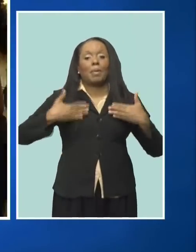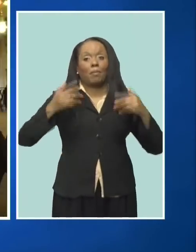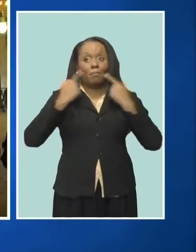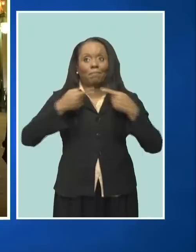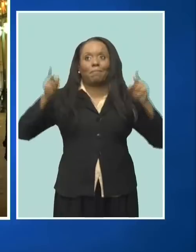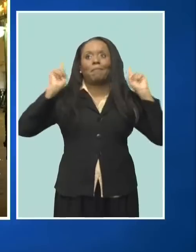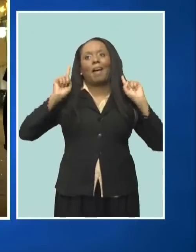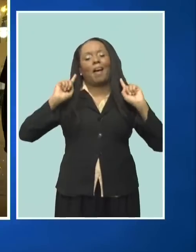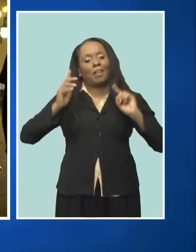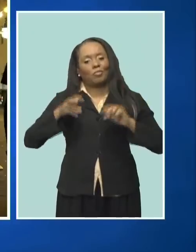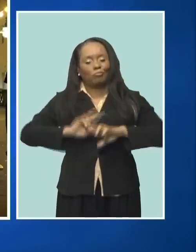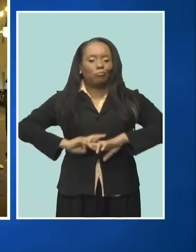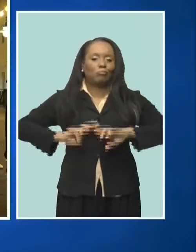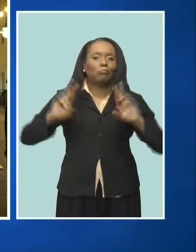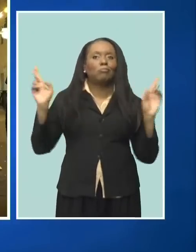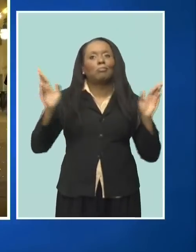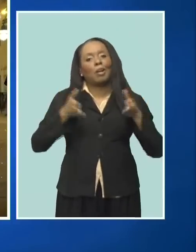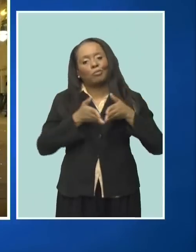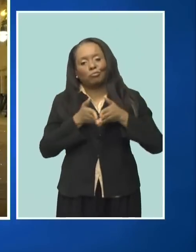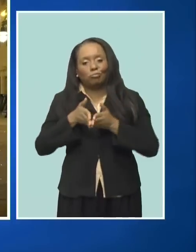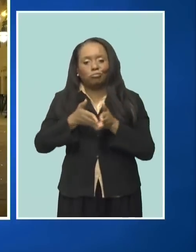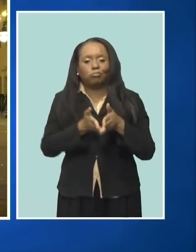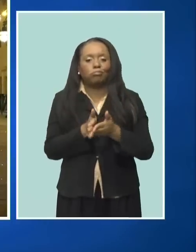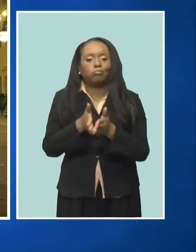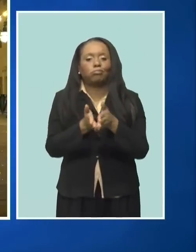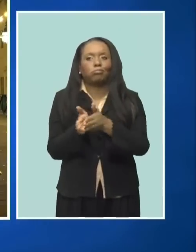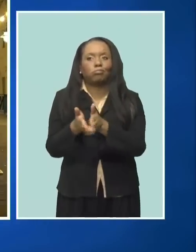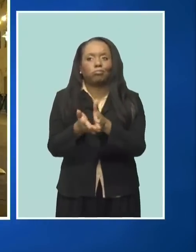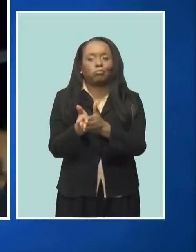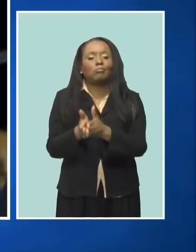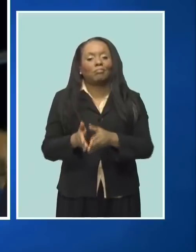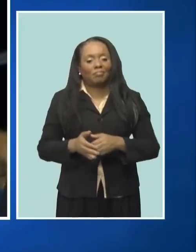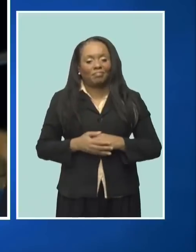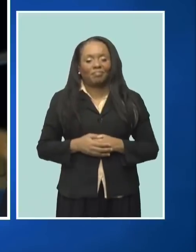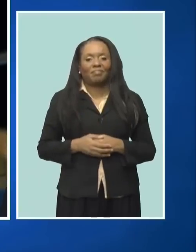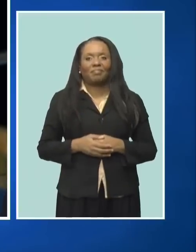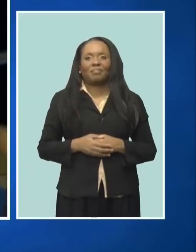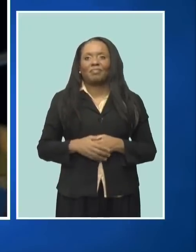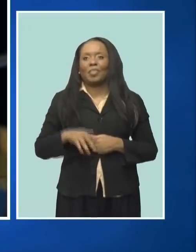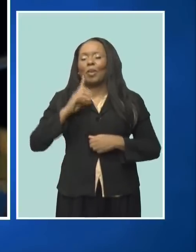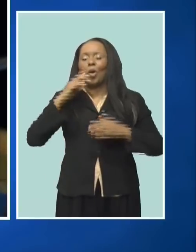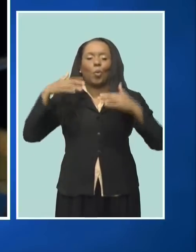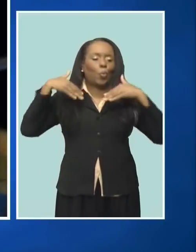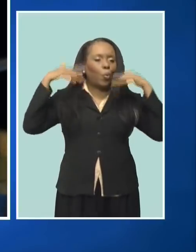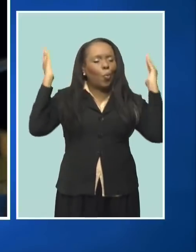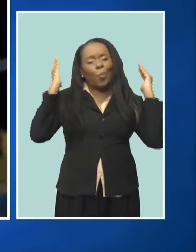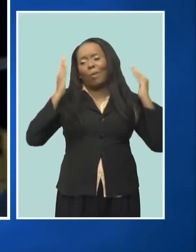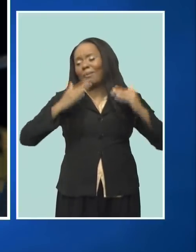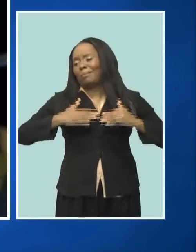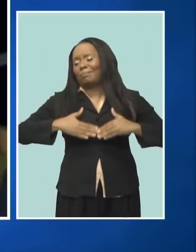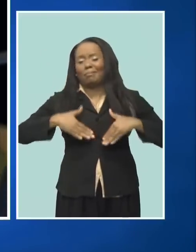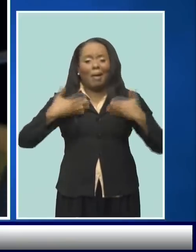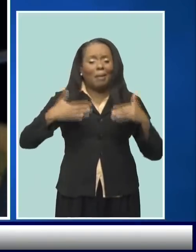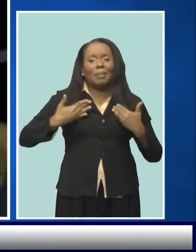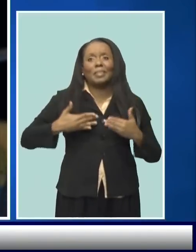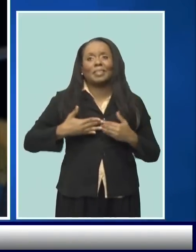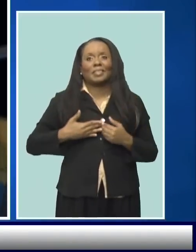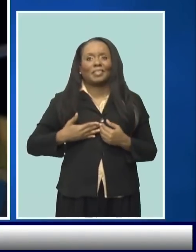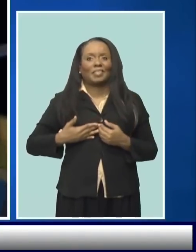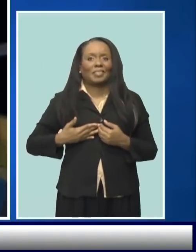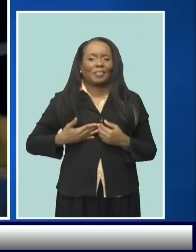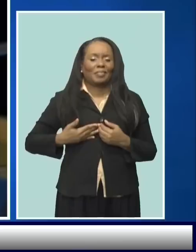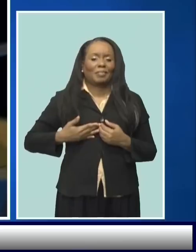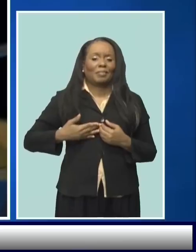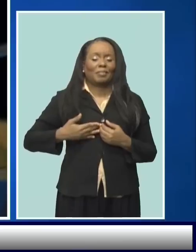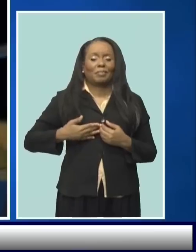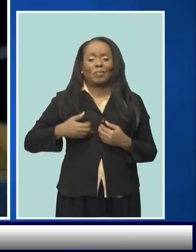vessel finally ready to begin coastal cruises. Overwhelmed, happy to be here tonight because a couple months ago,